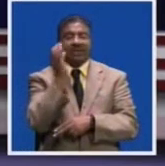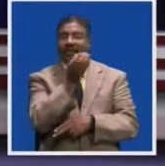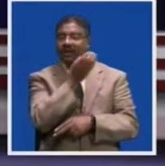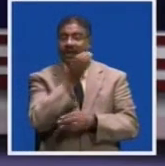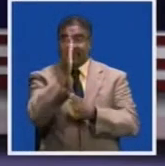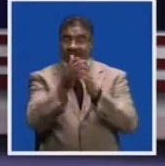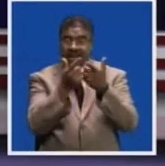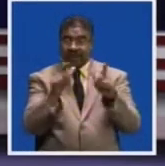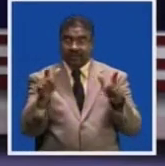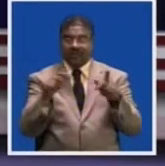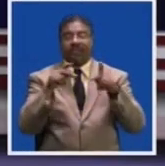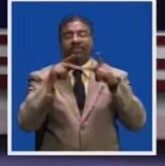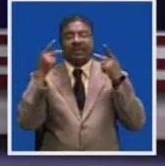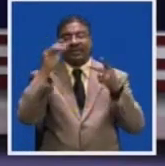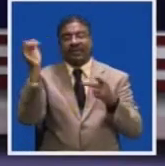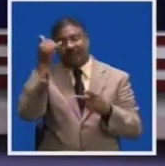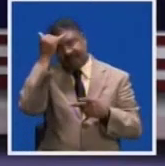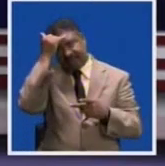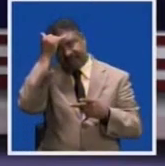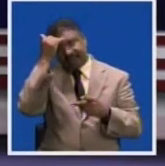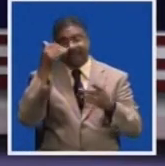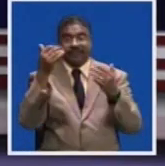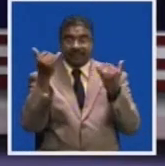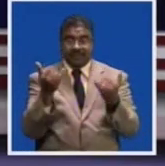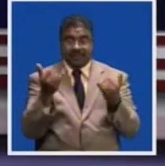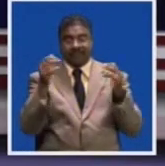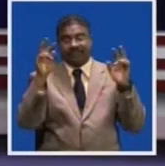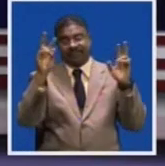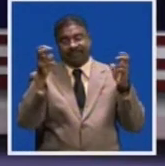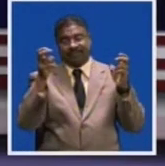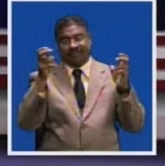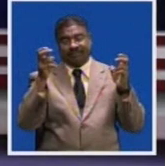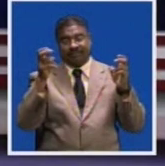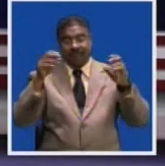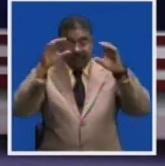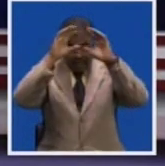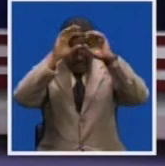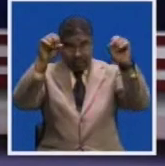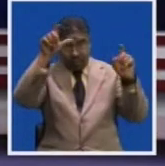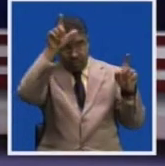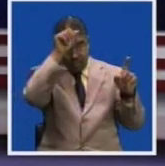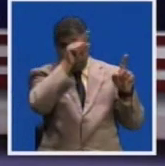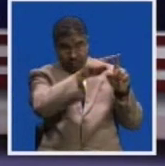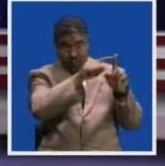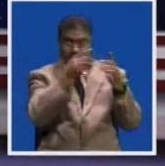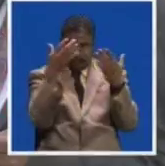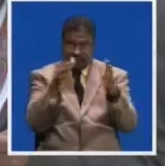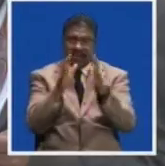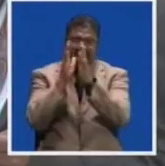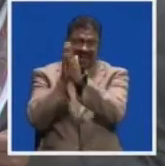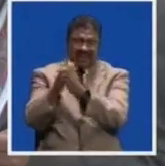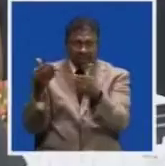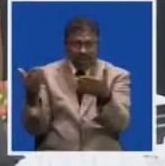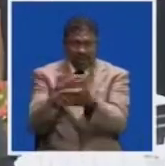language tonight is Pastor Johannes Getana. Our top stories in the news this hour. President Edgar Lungu has called on newly